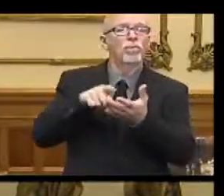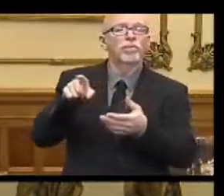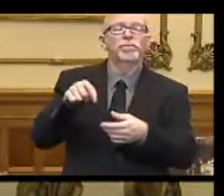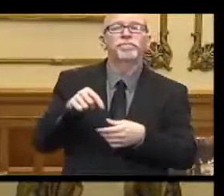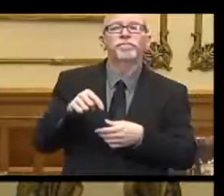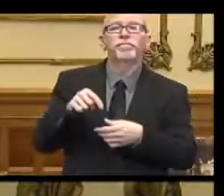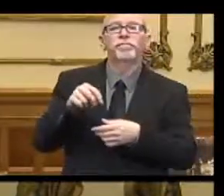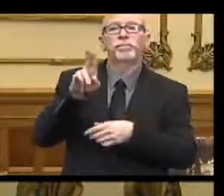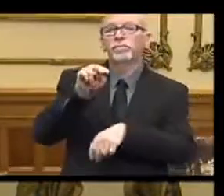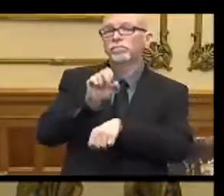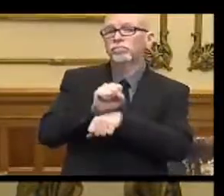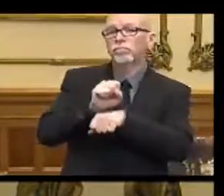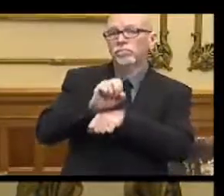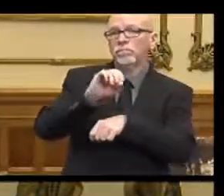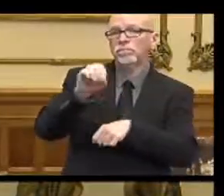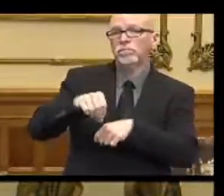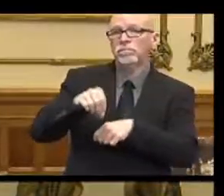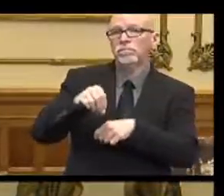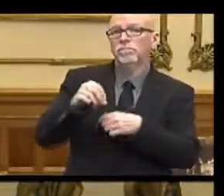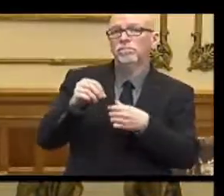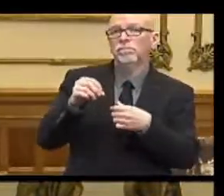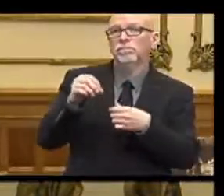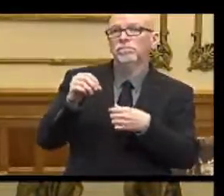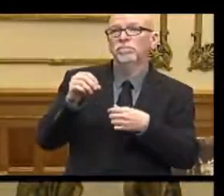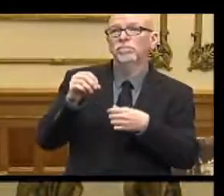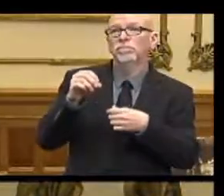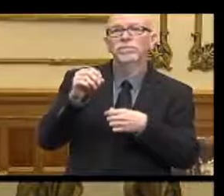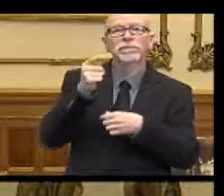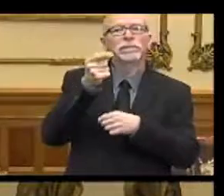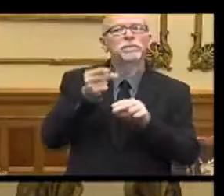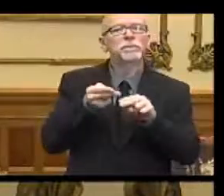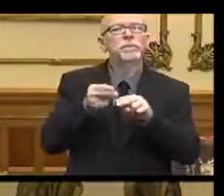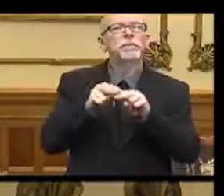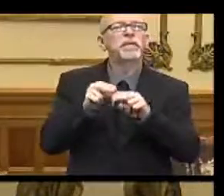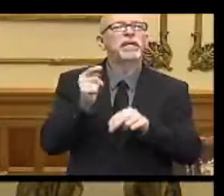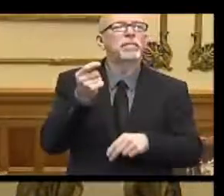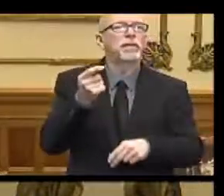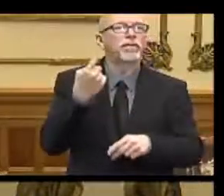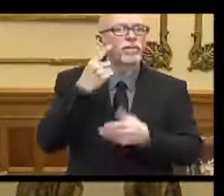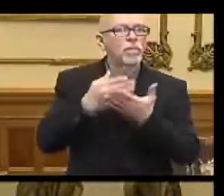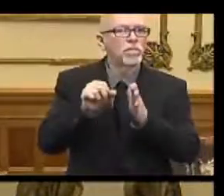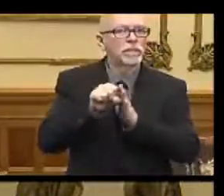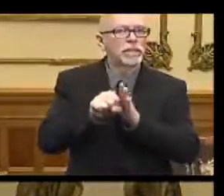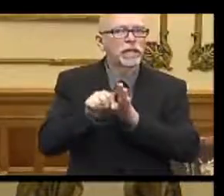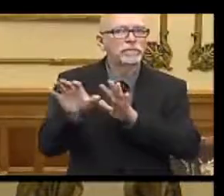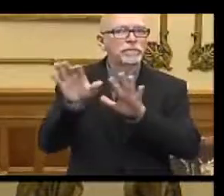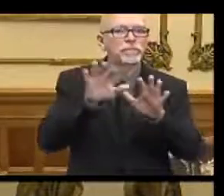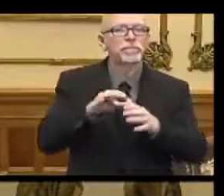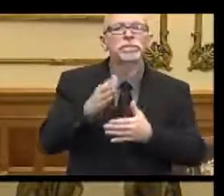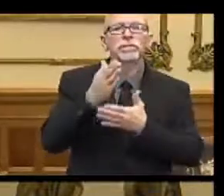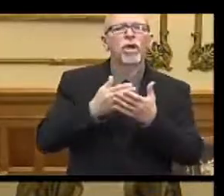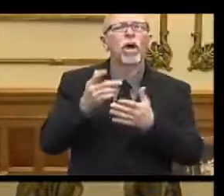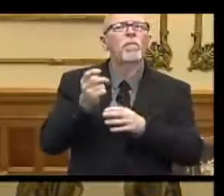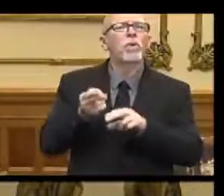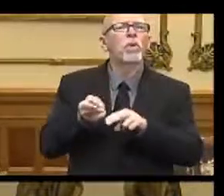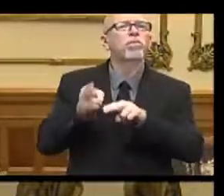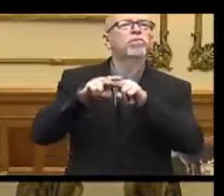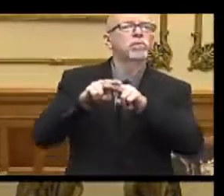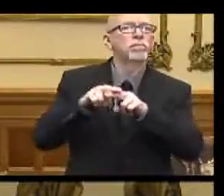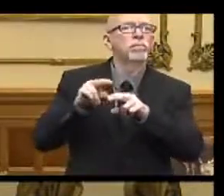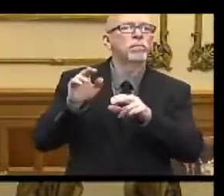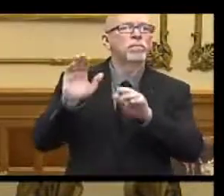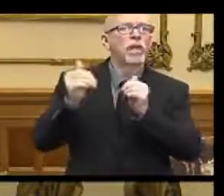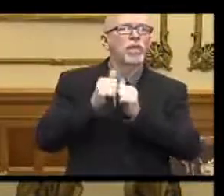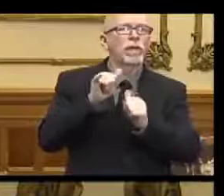the unemployment rate only jumped slightly for some states. Some jumped a little bit more than